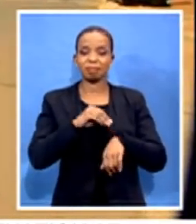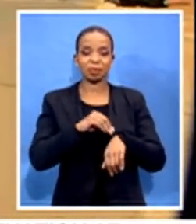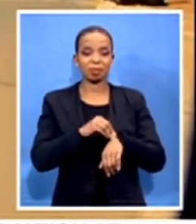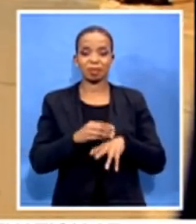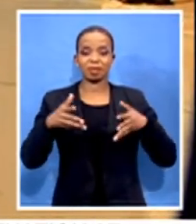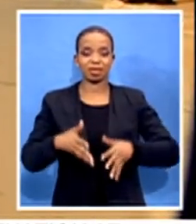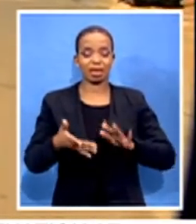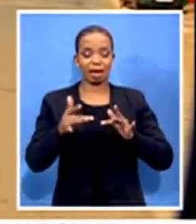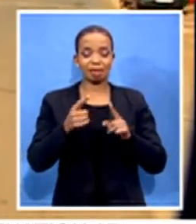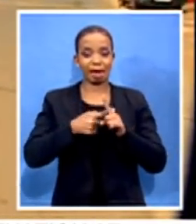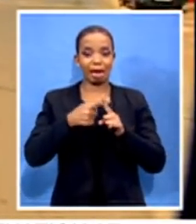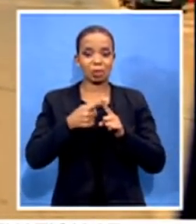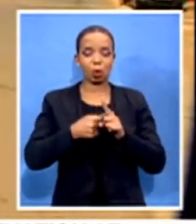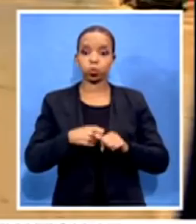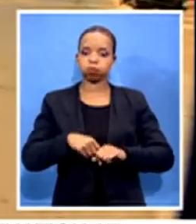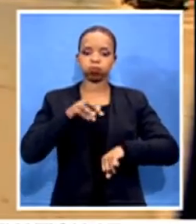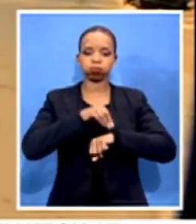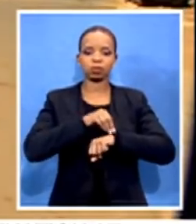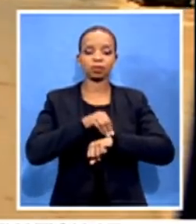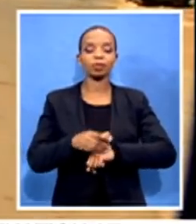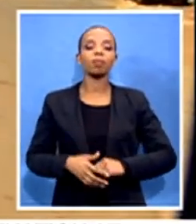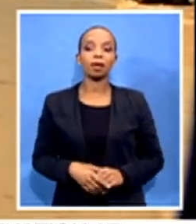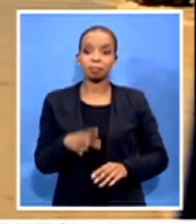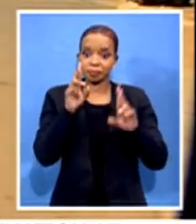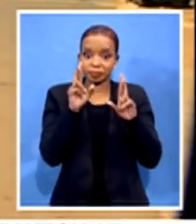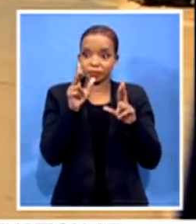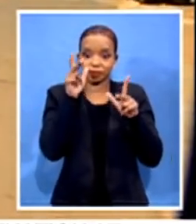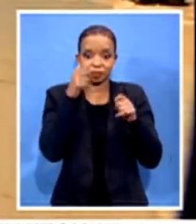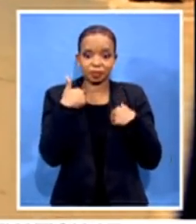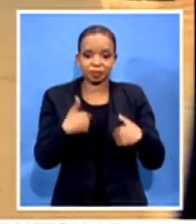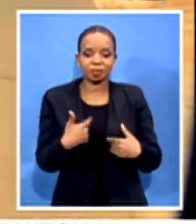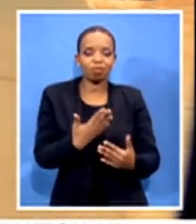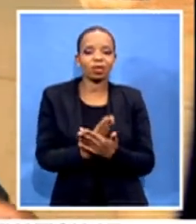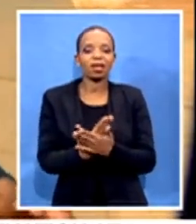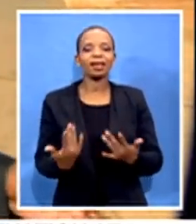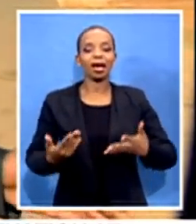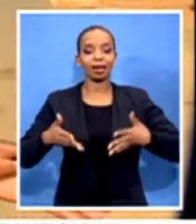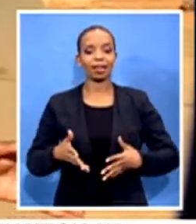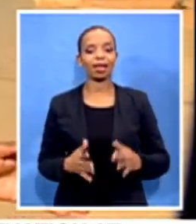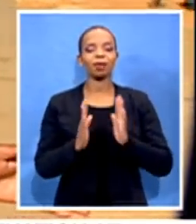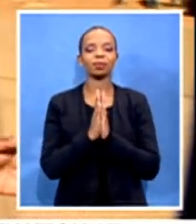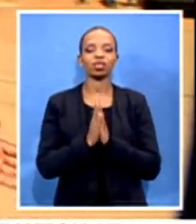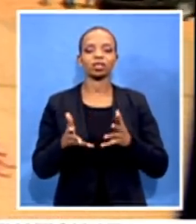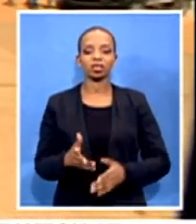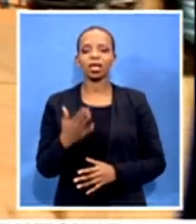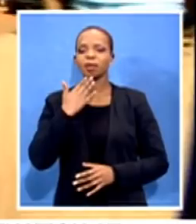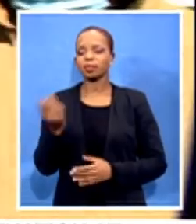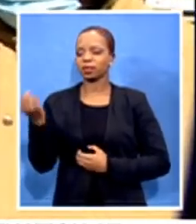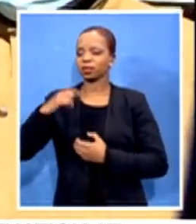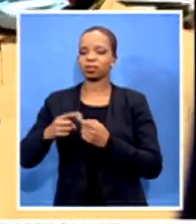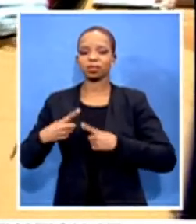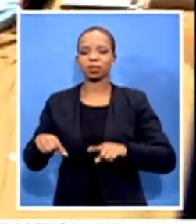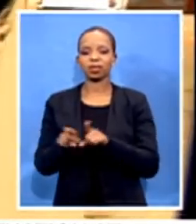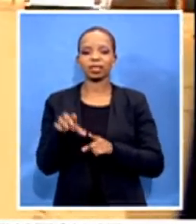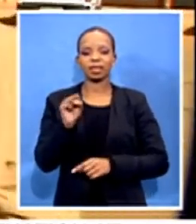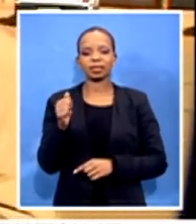really, really bad. I hope you can hear me in studio. Well, we're now with the representative from the church where we were. Brother Abi, please come and join us on SABC